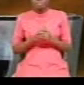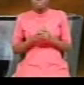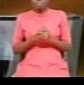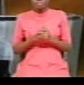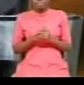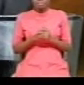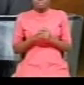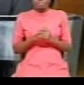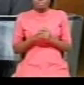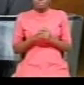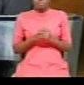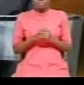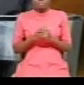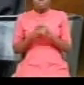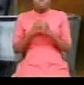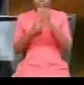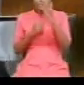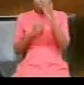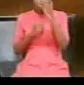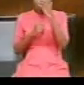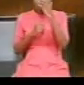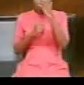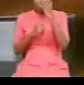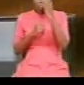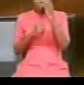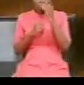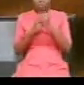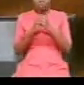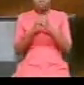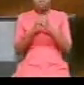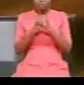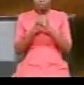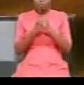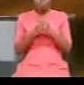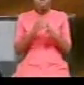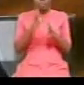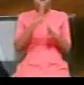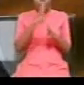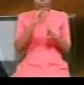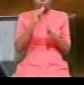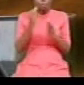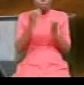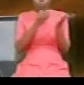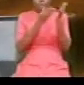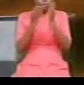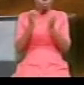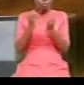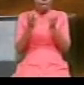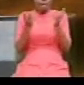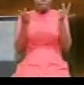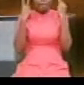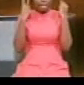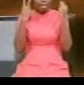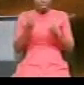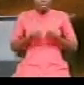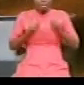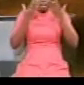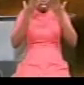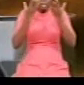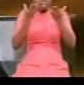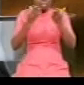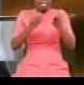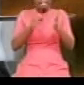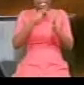1, verse 13. Bring no more vain oblation. Incense is